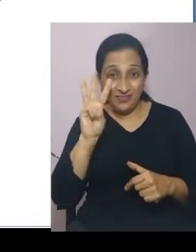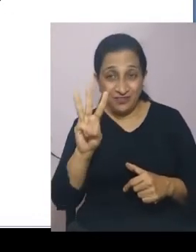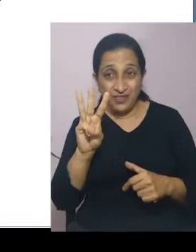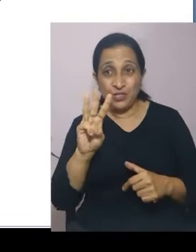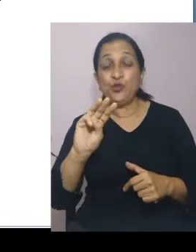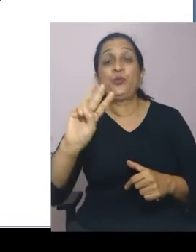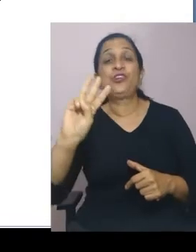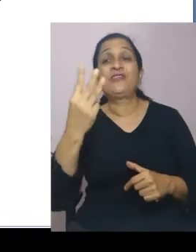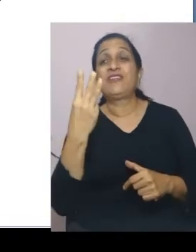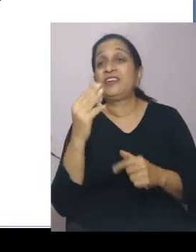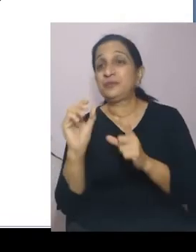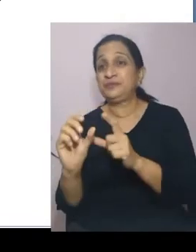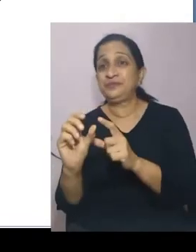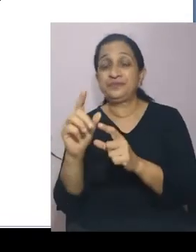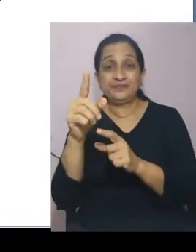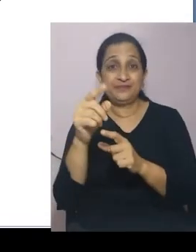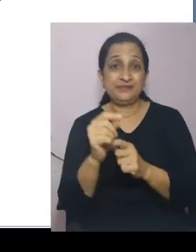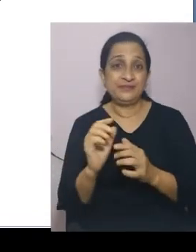in the row,